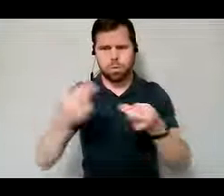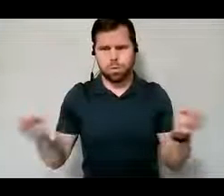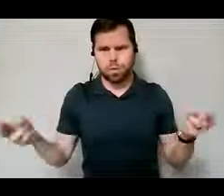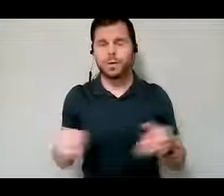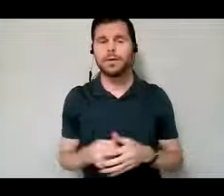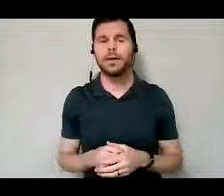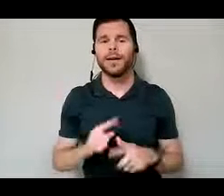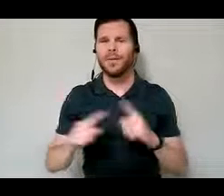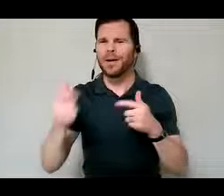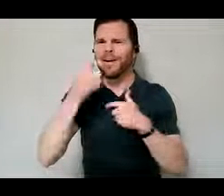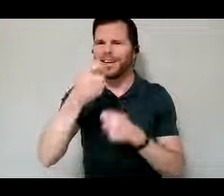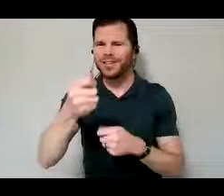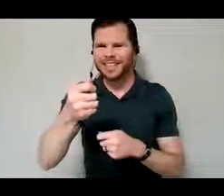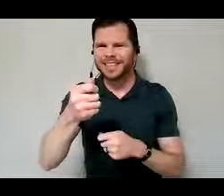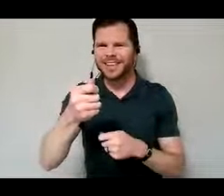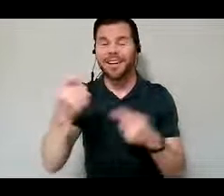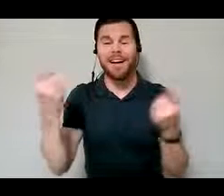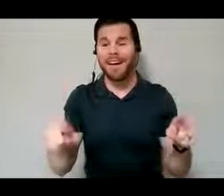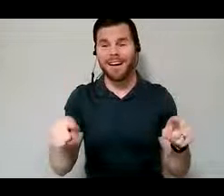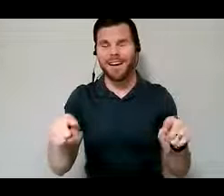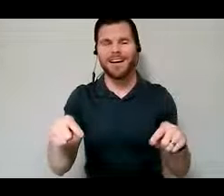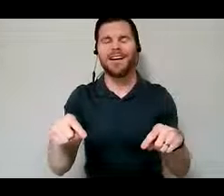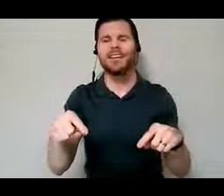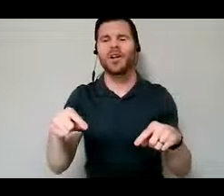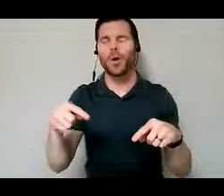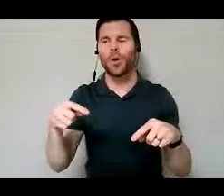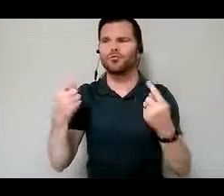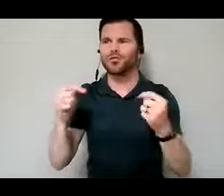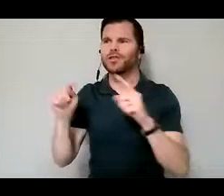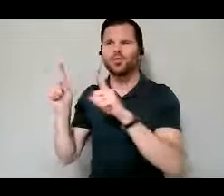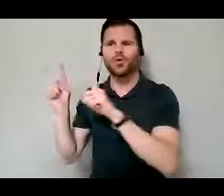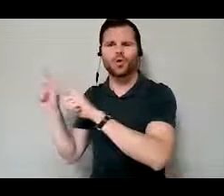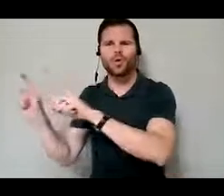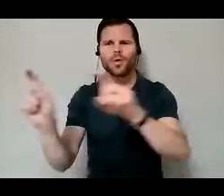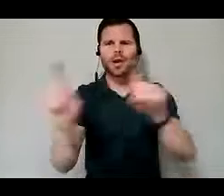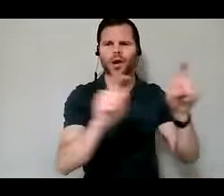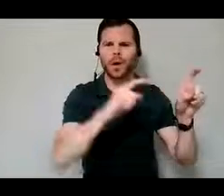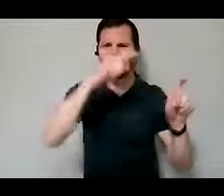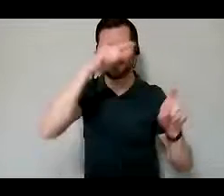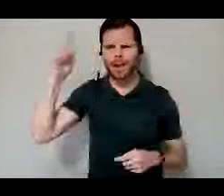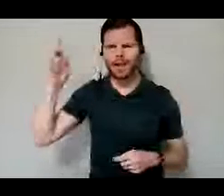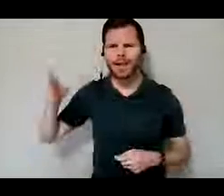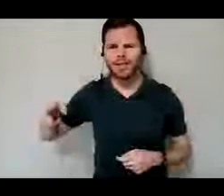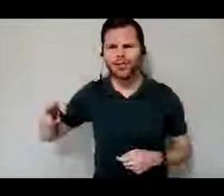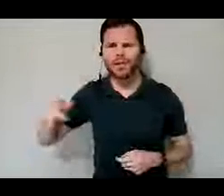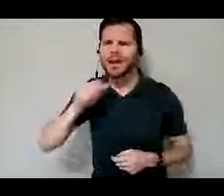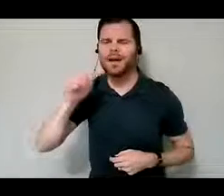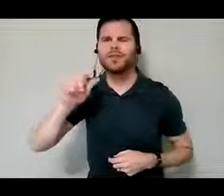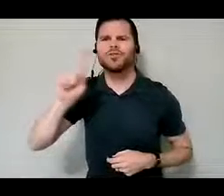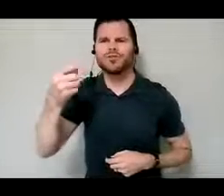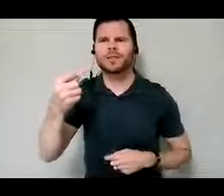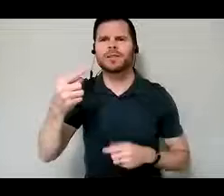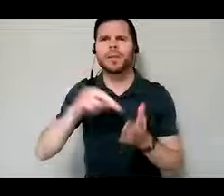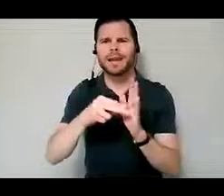time. They looked at queering Black history, right? So it doesn't necessarily mean Black LGBT